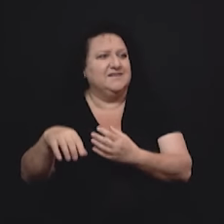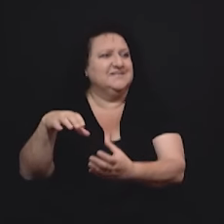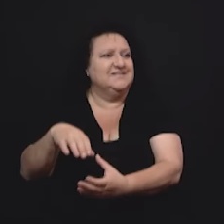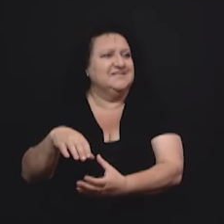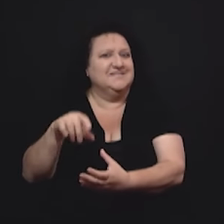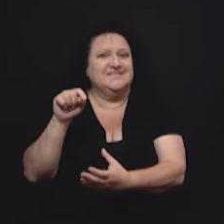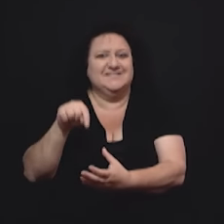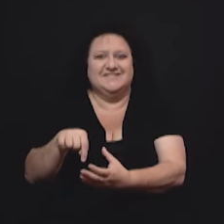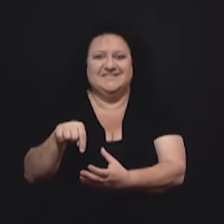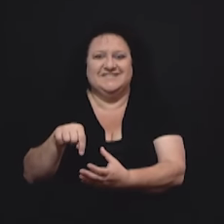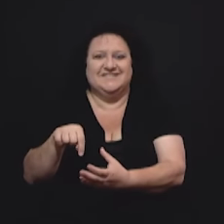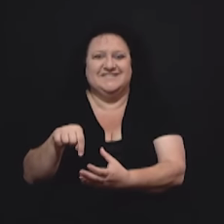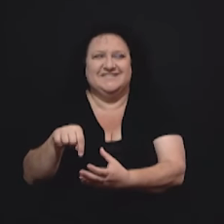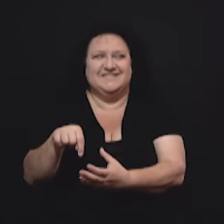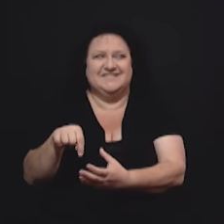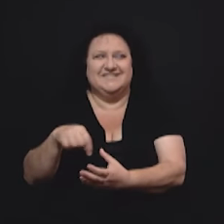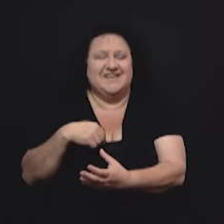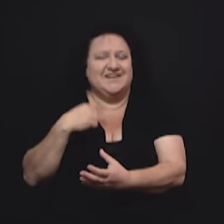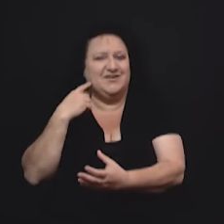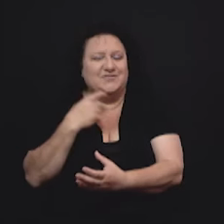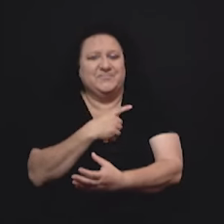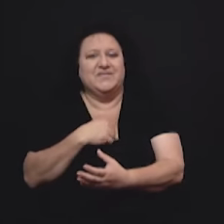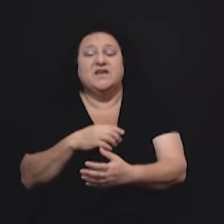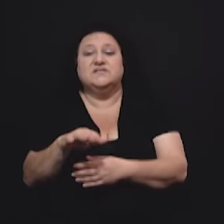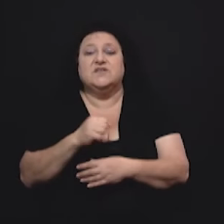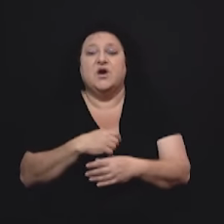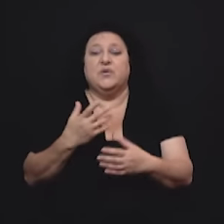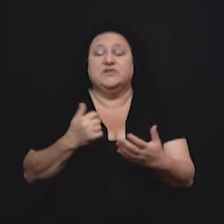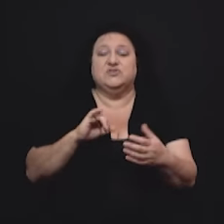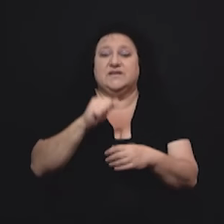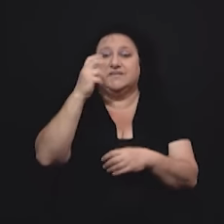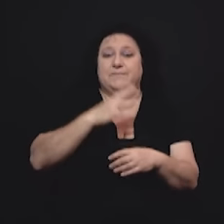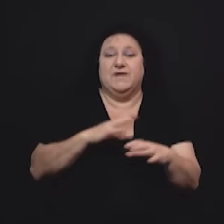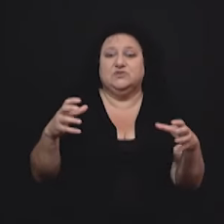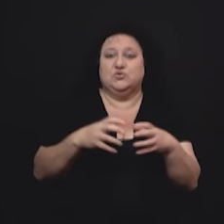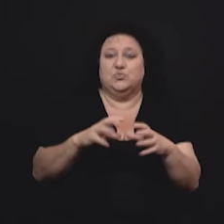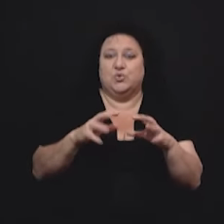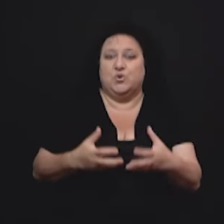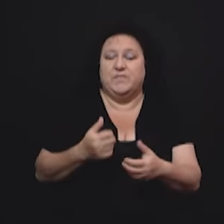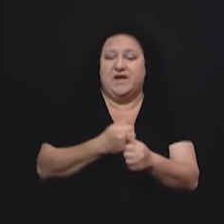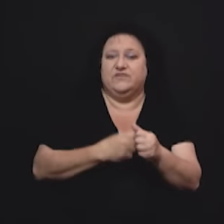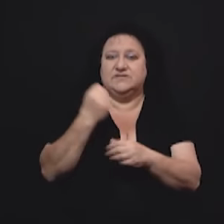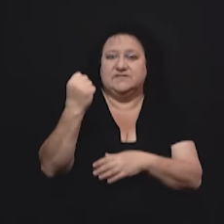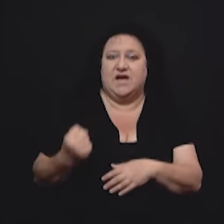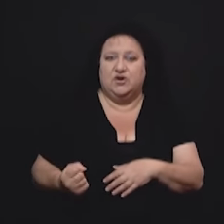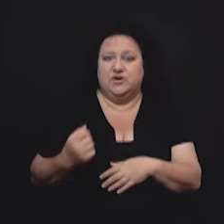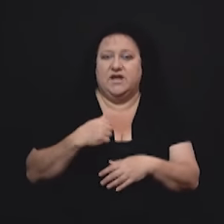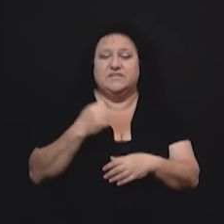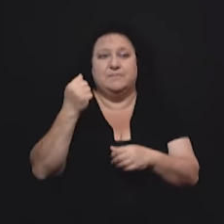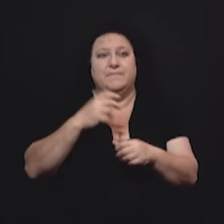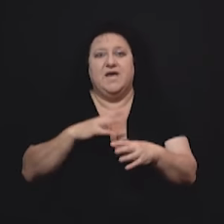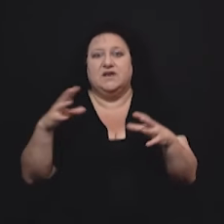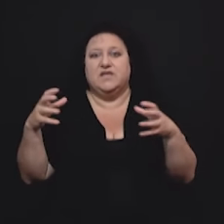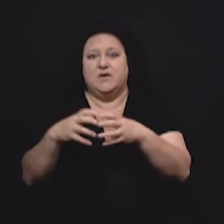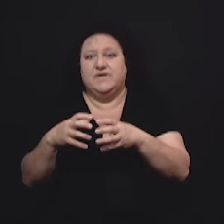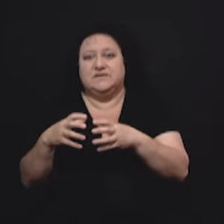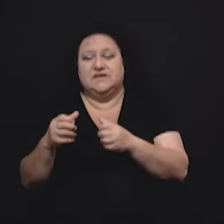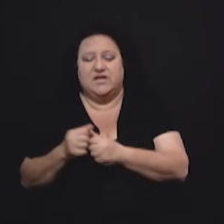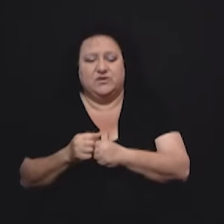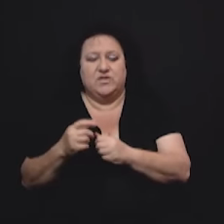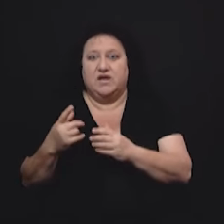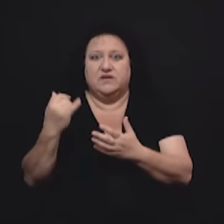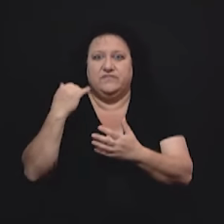every Saturday. So if you don't know how to pray, if you would gather with our brother Howie, he will help you. He will show you how to pray. We also have a